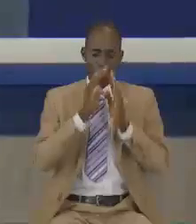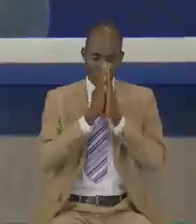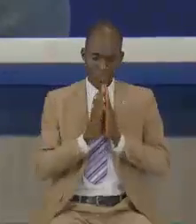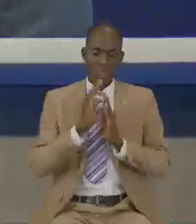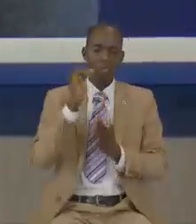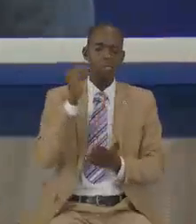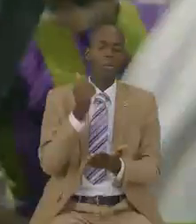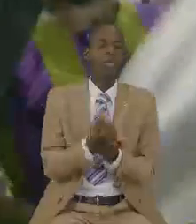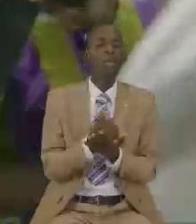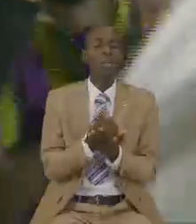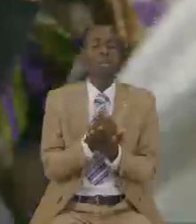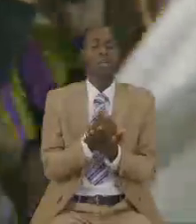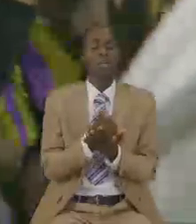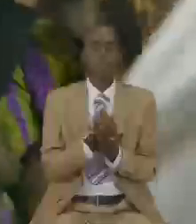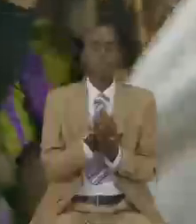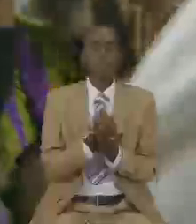pray.